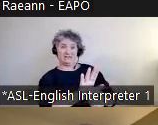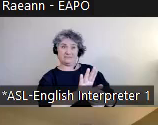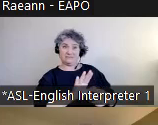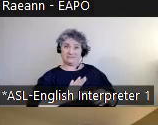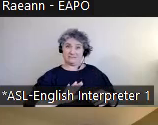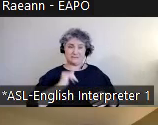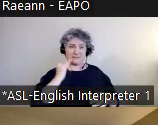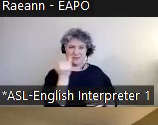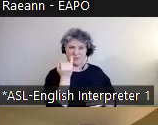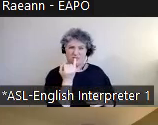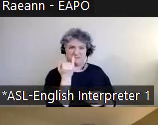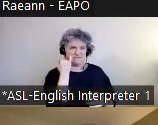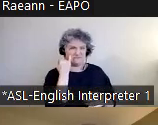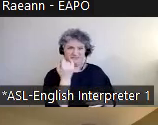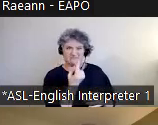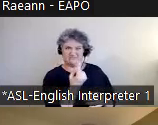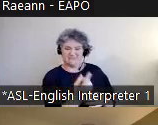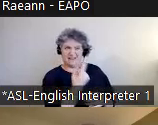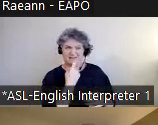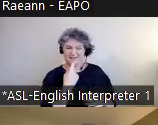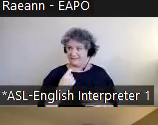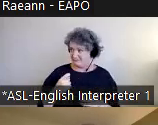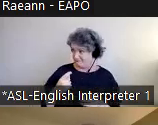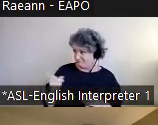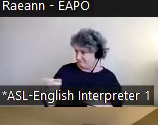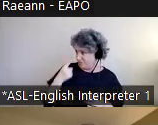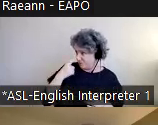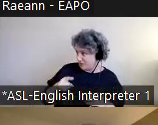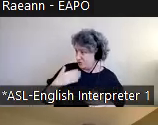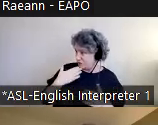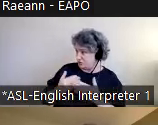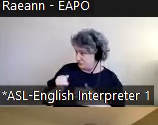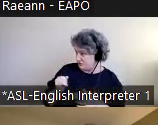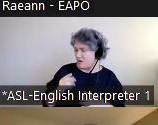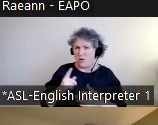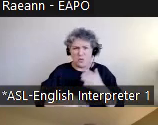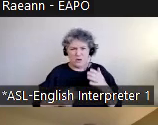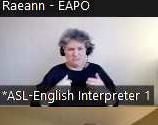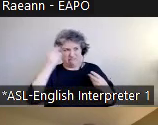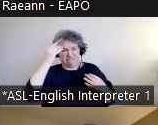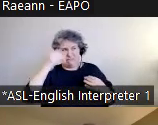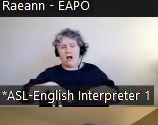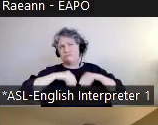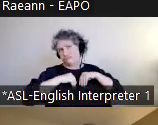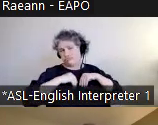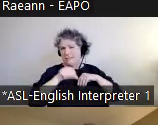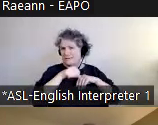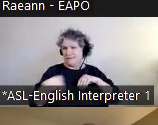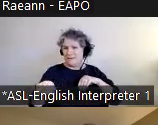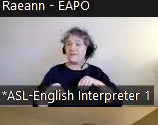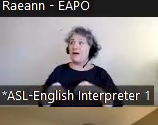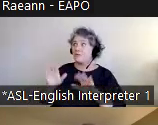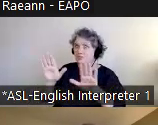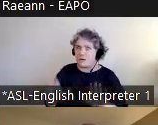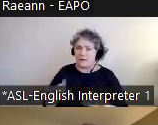job. What are some things to consider? That's actually a great question. So, because most people, I'm sitting with the person who's